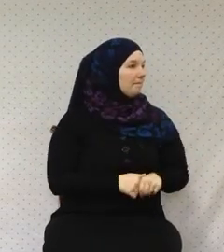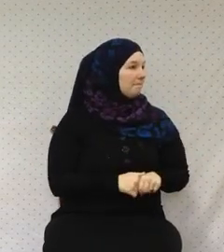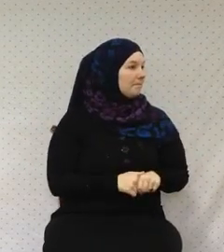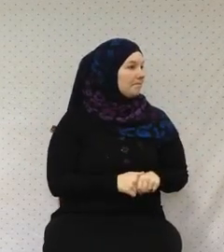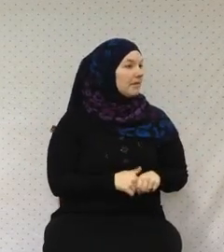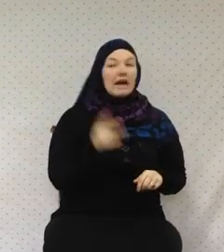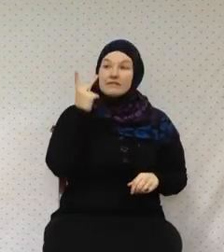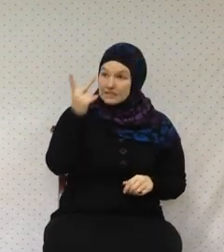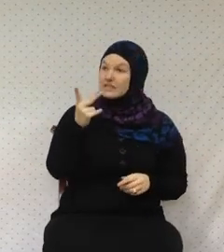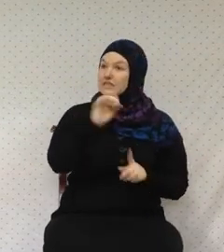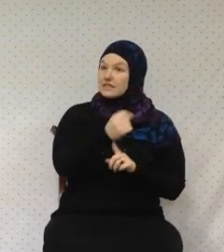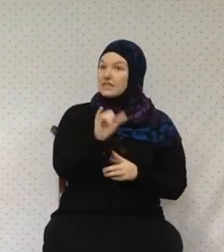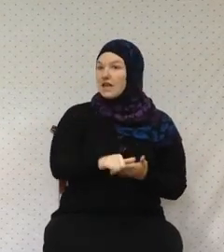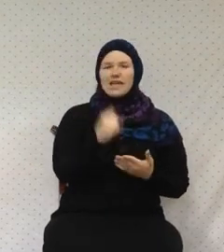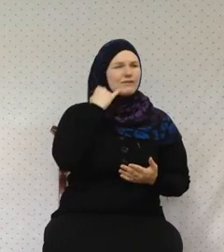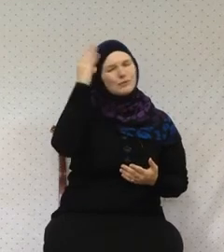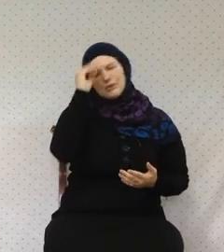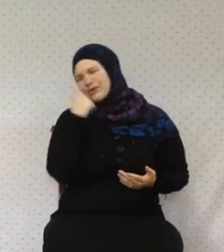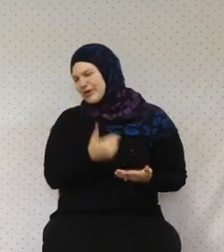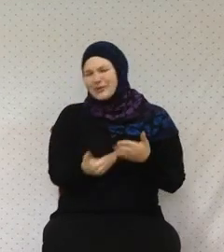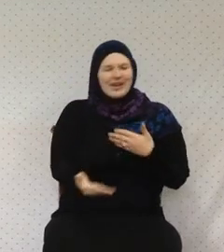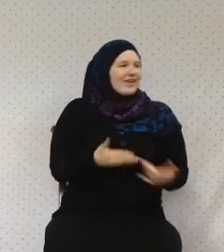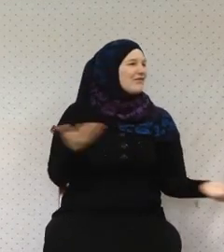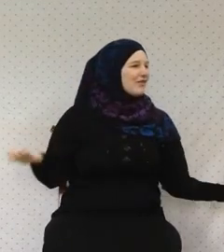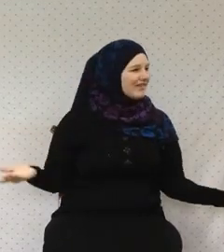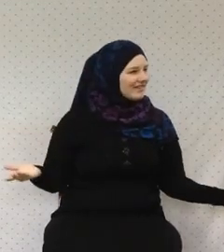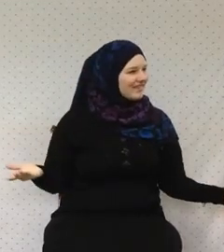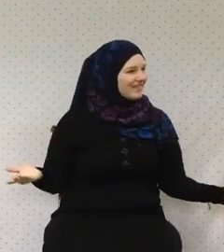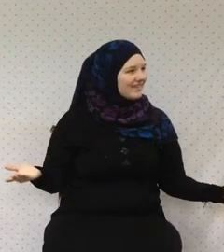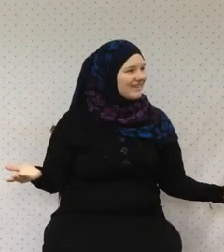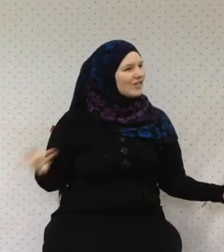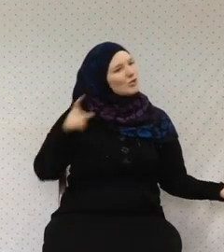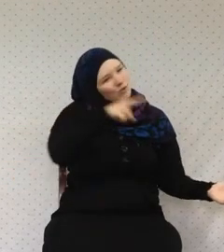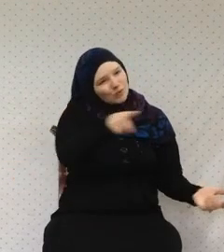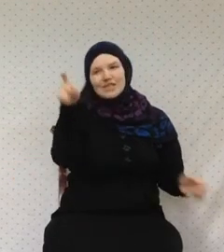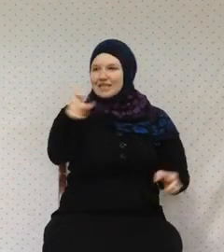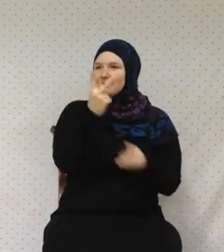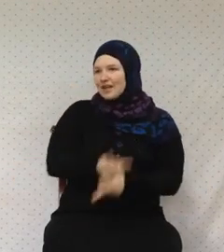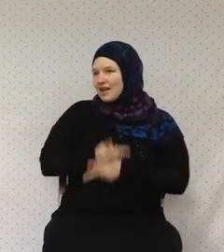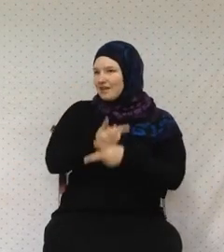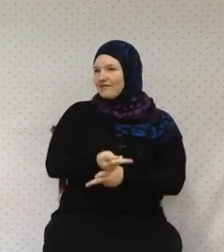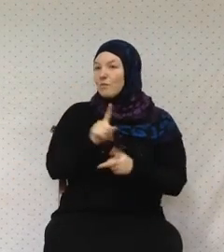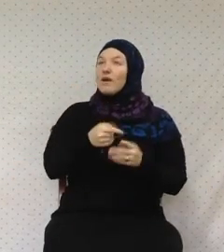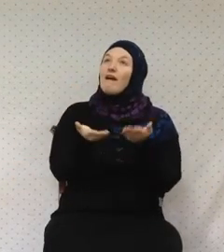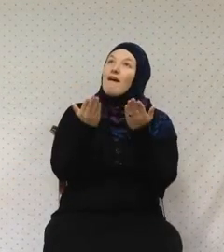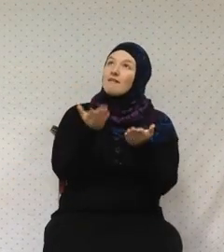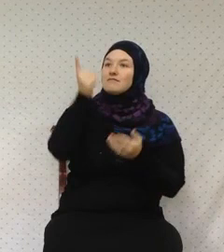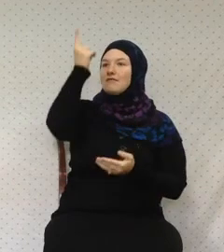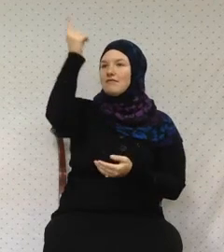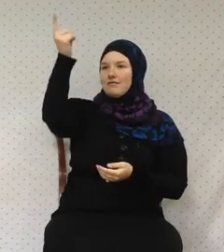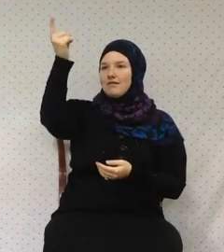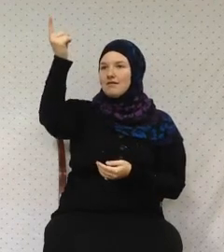And I've seen cases like this. It's a boy or girl, whatever. So we need to be careful that when we ask